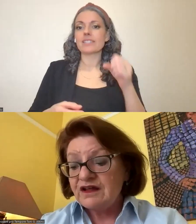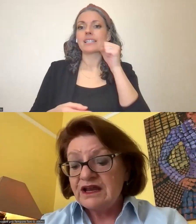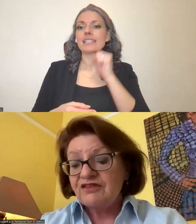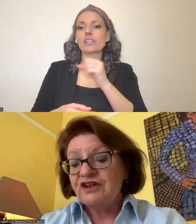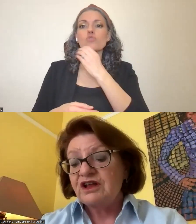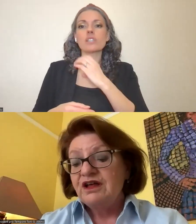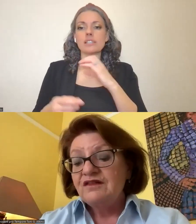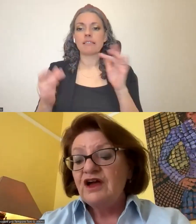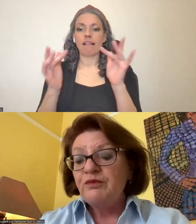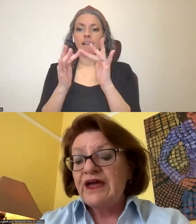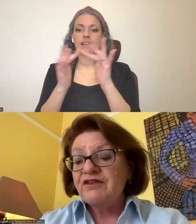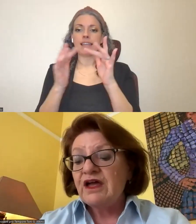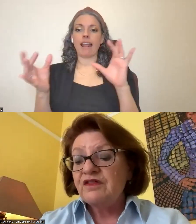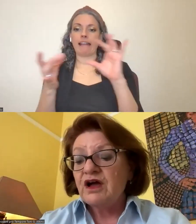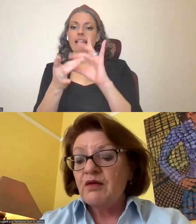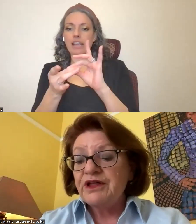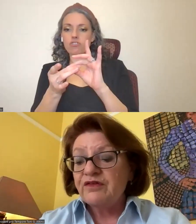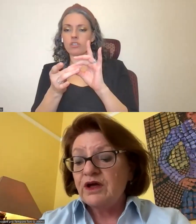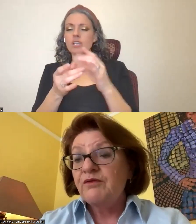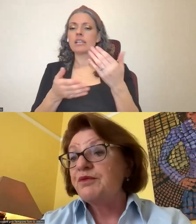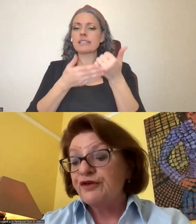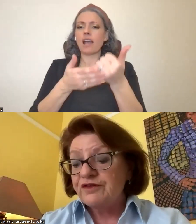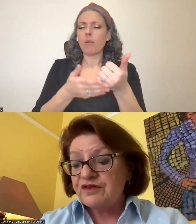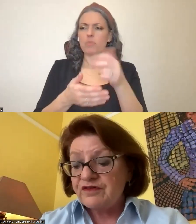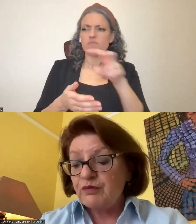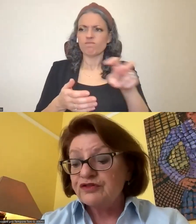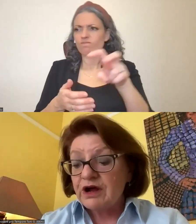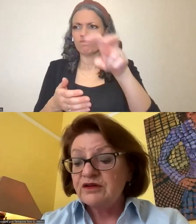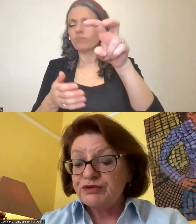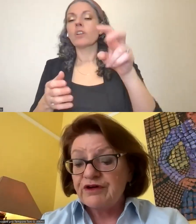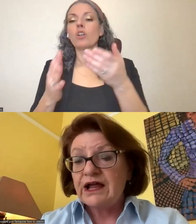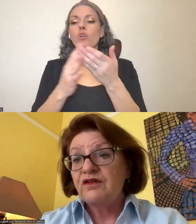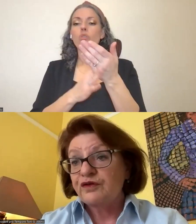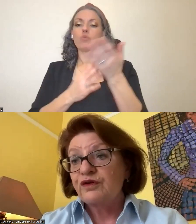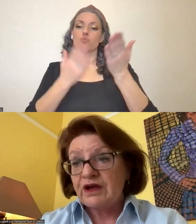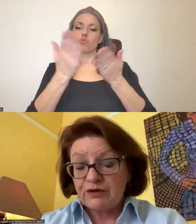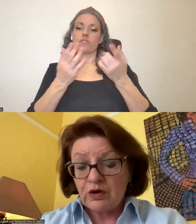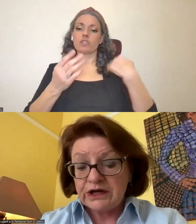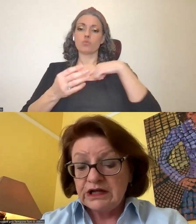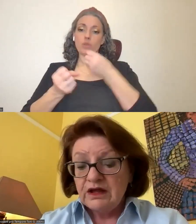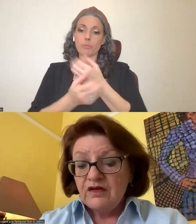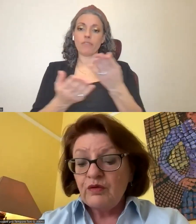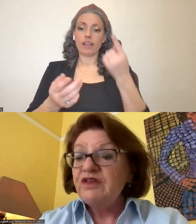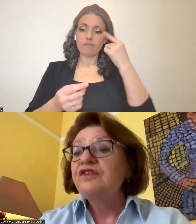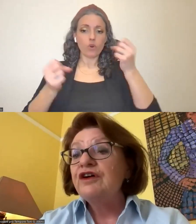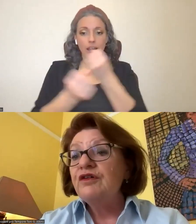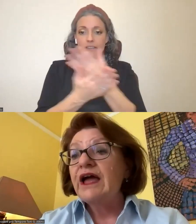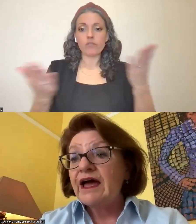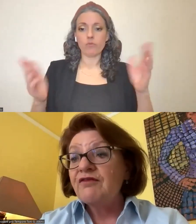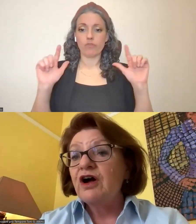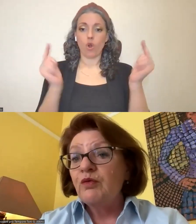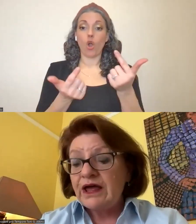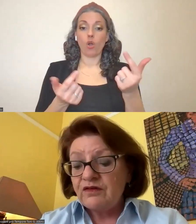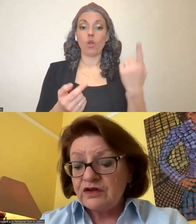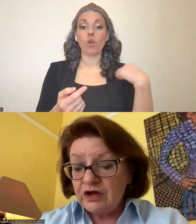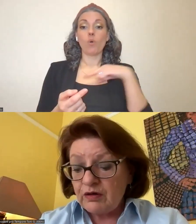contact and connection to help navigate the complex web of services that we're trying to provide to serve everyone. So we still